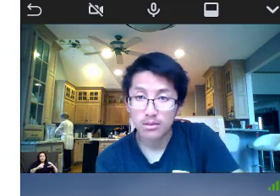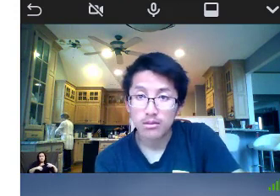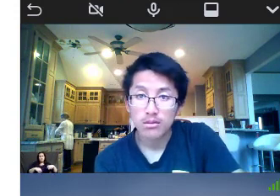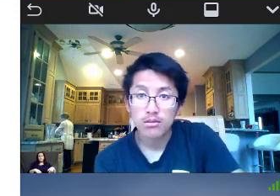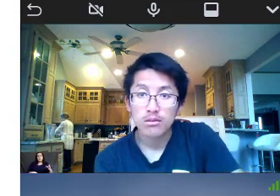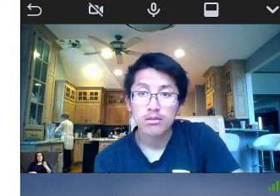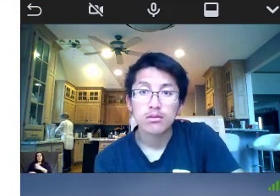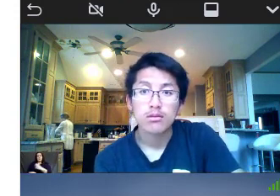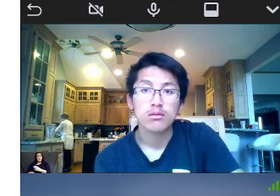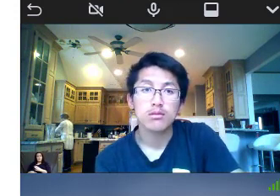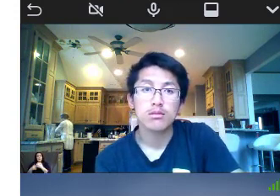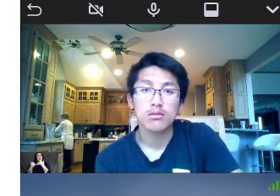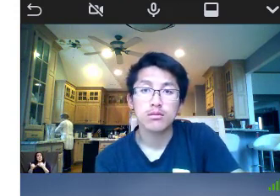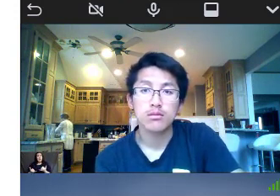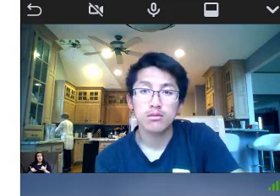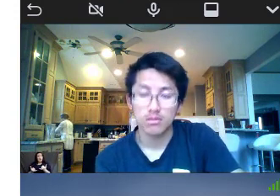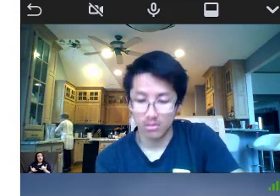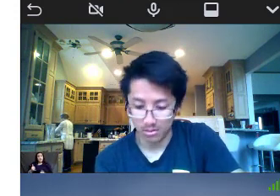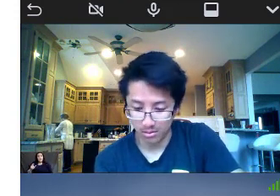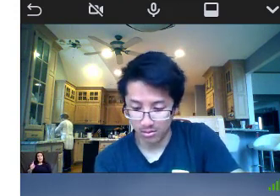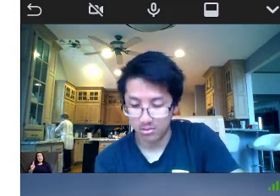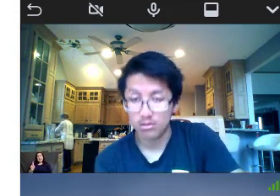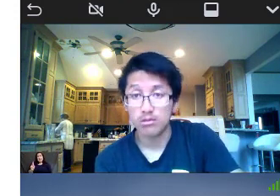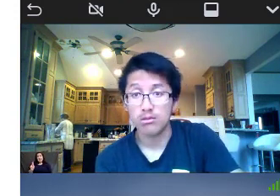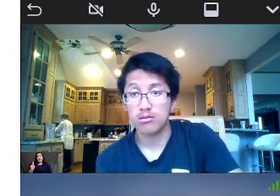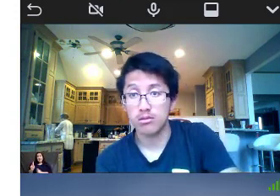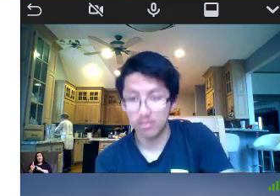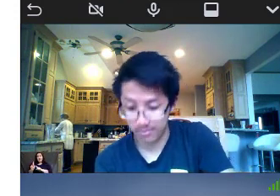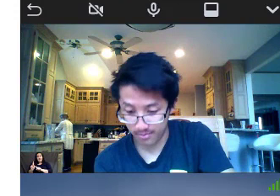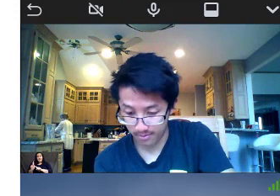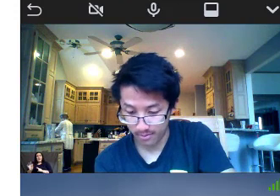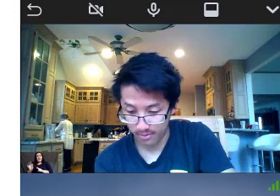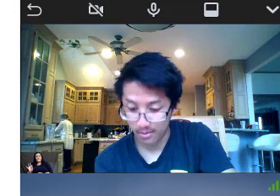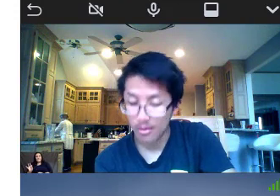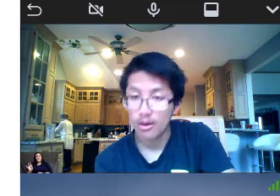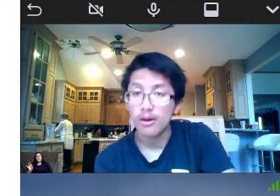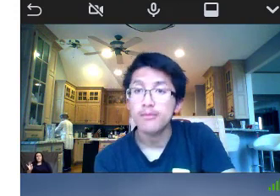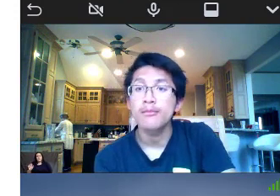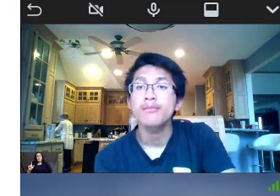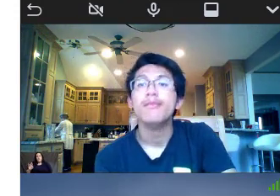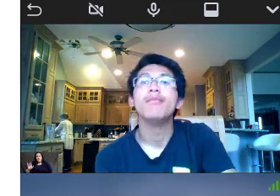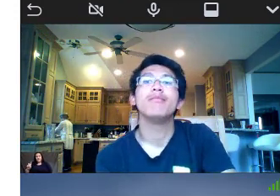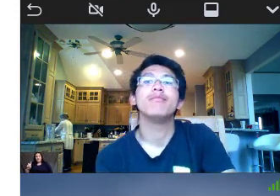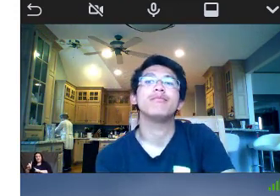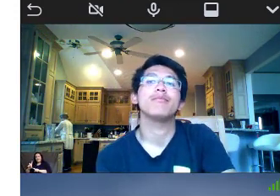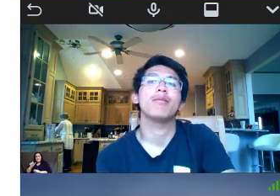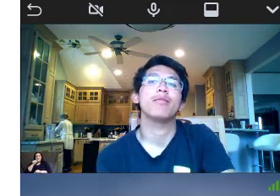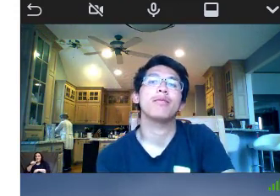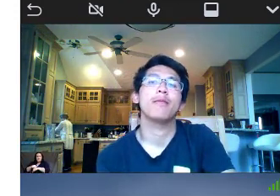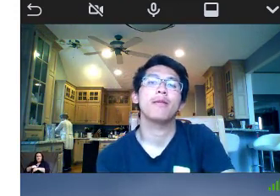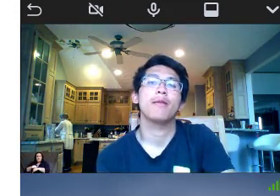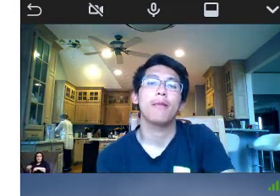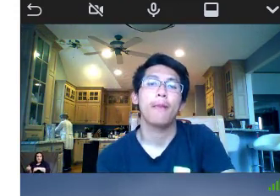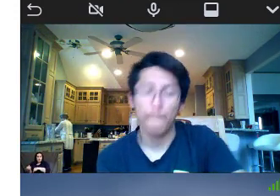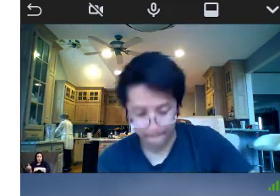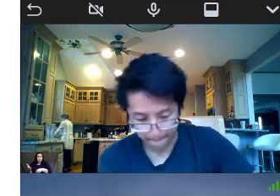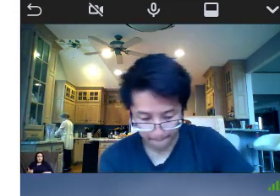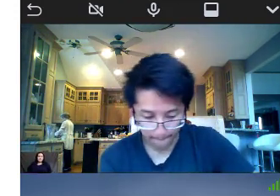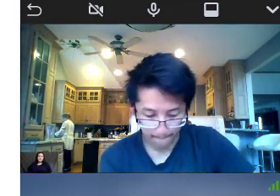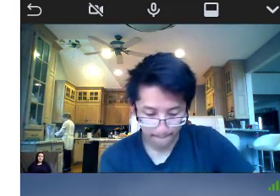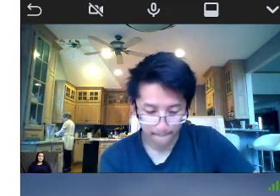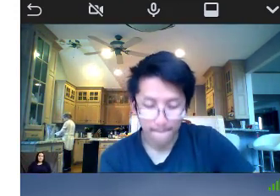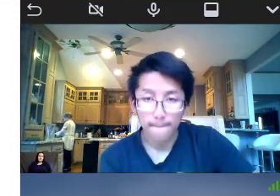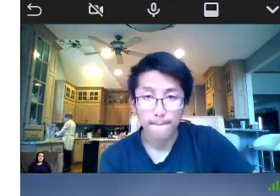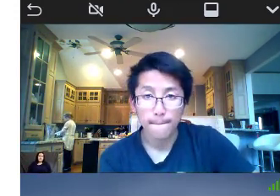talking about is for the fluid and not for a solid. So even though the variables look the